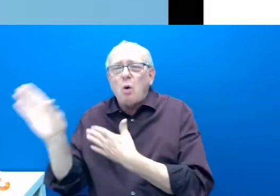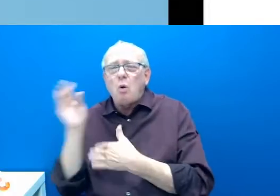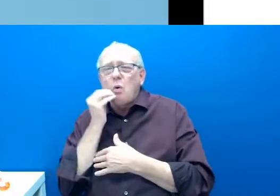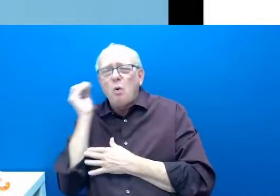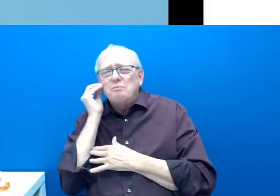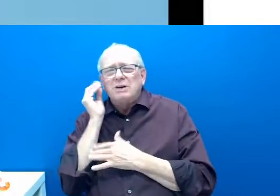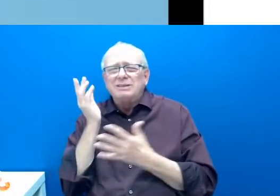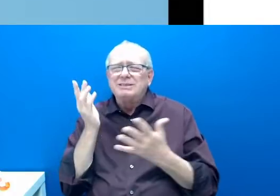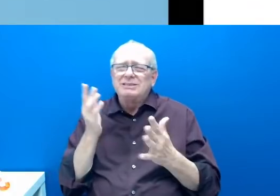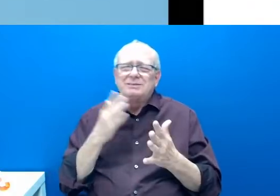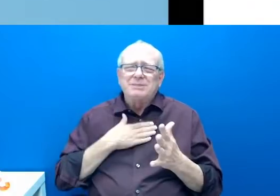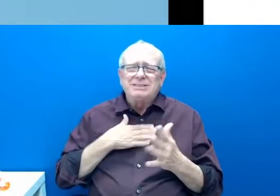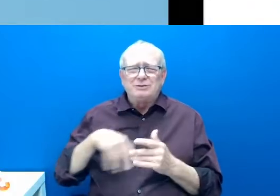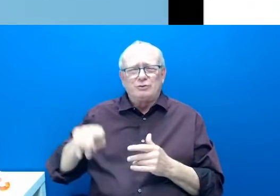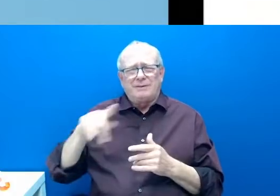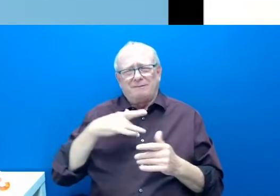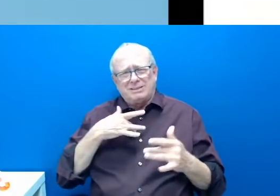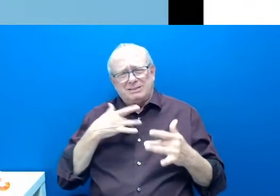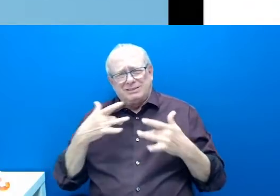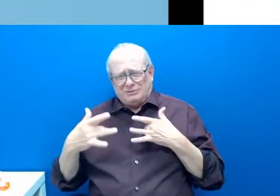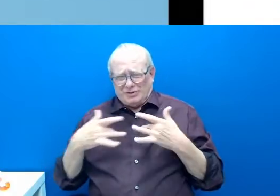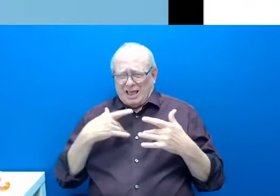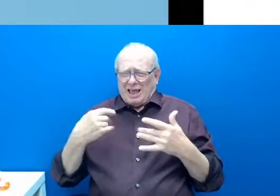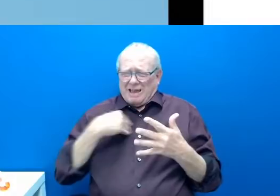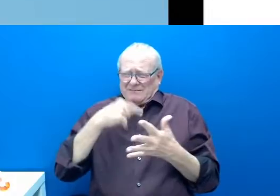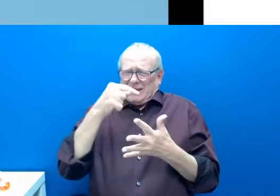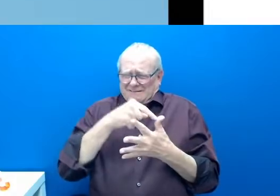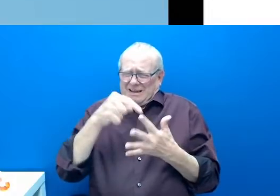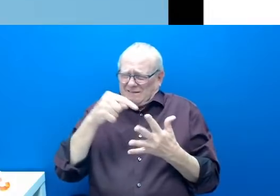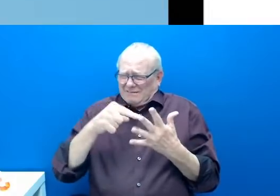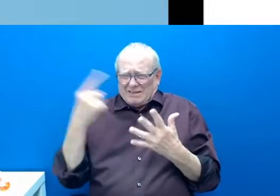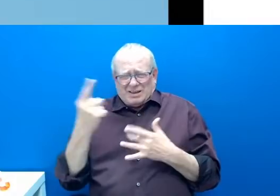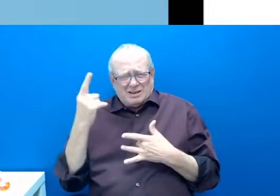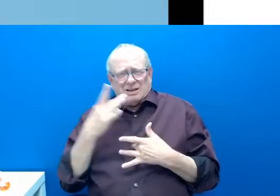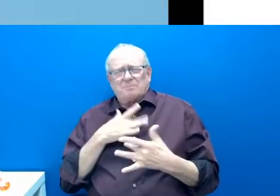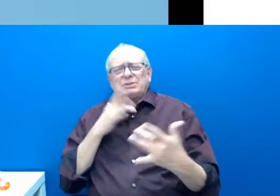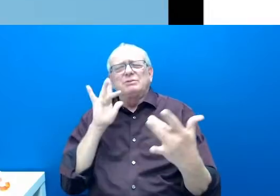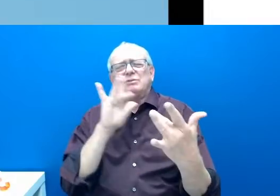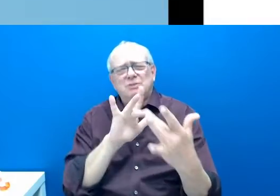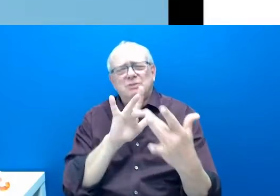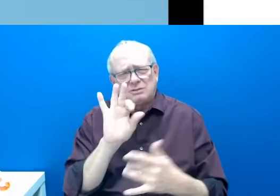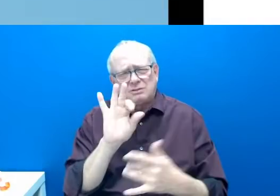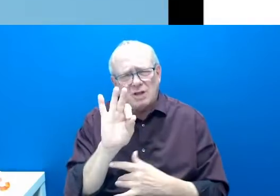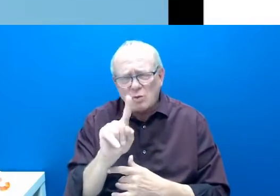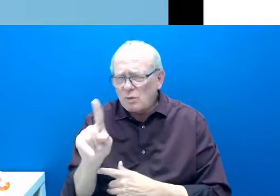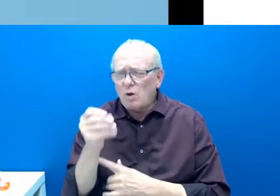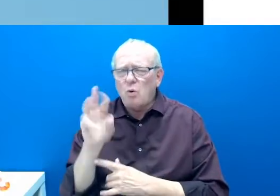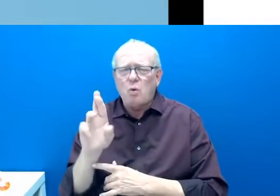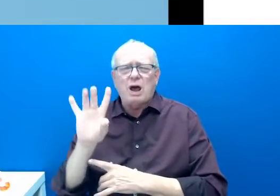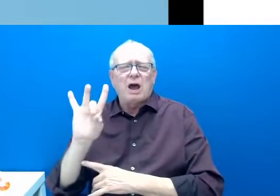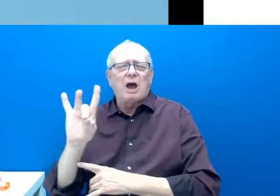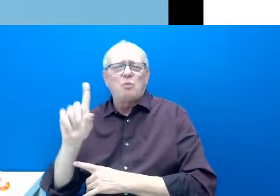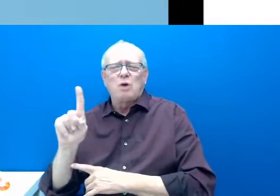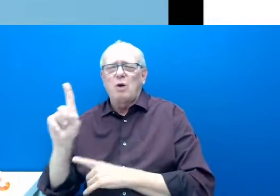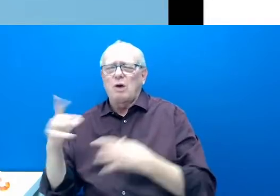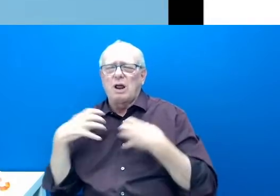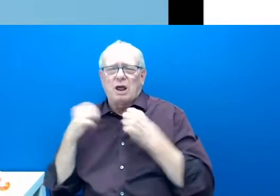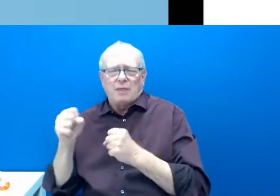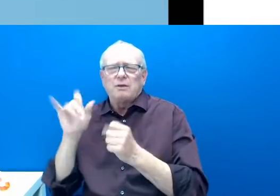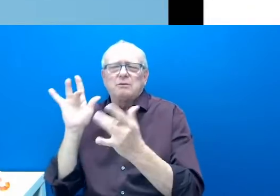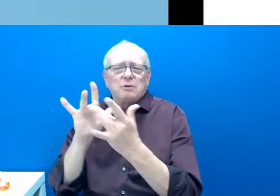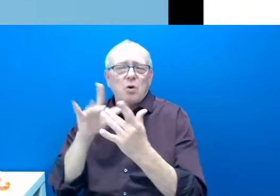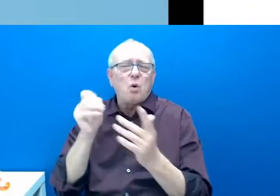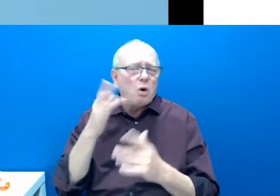So please, if you have concerning symptoms, contact 911 or 811 or talk to your physician or come to the emergency